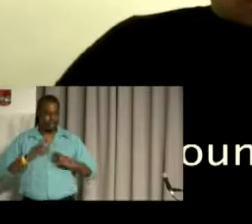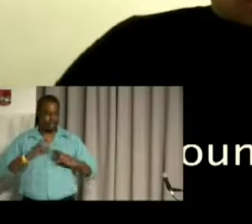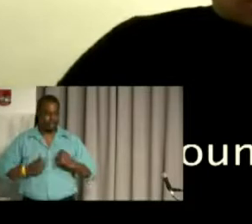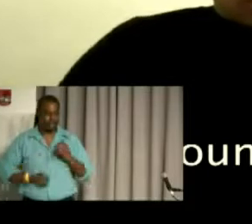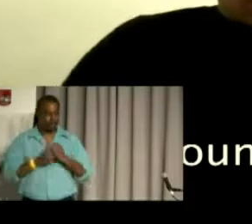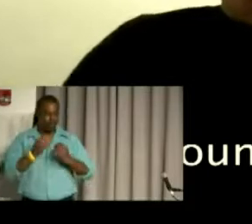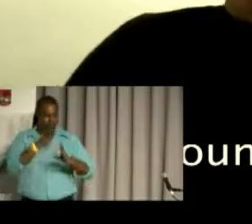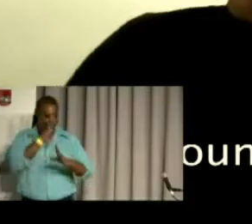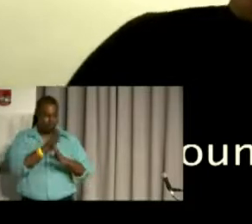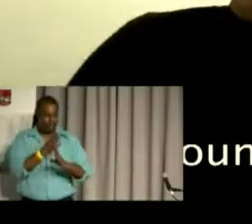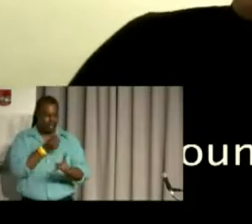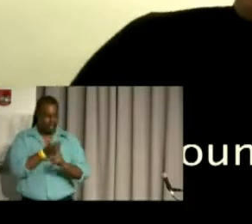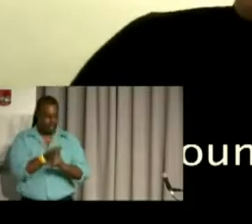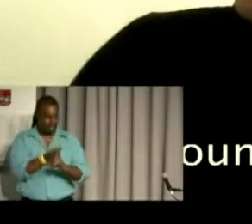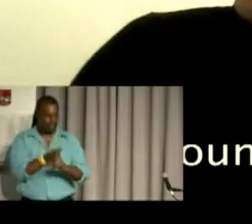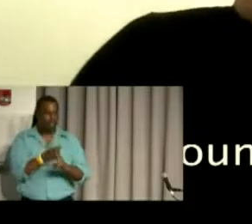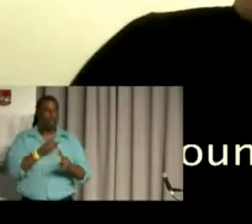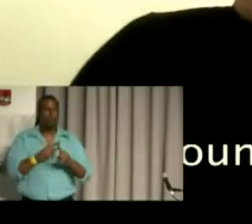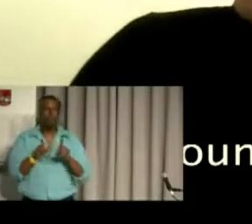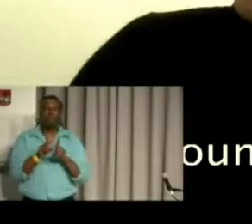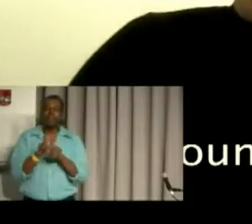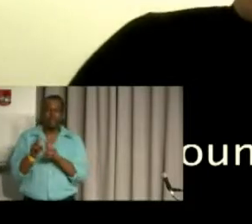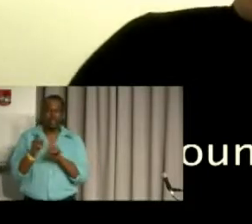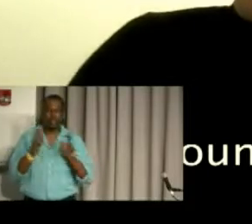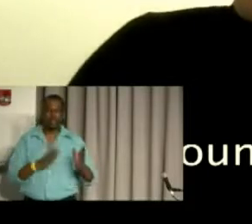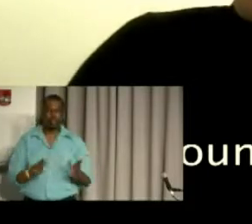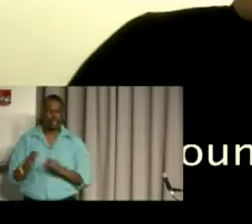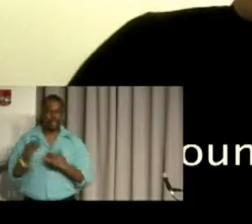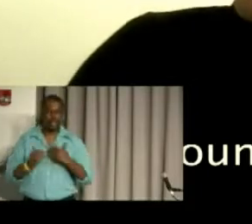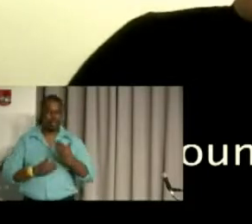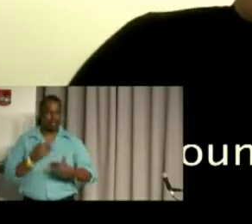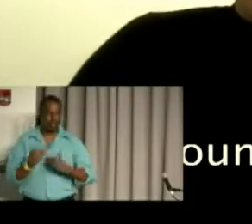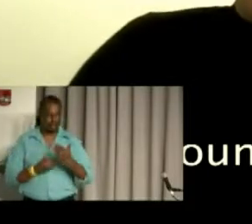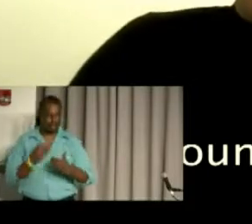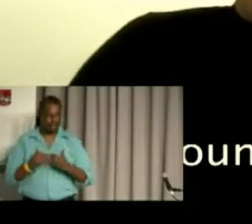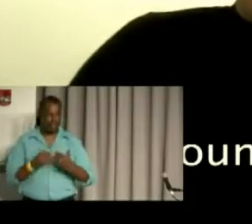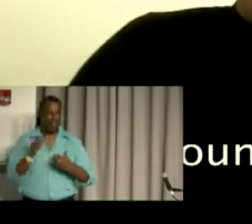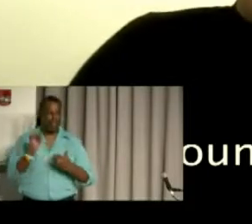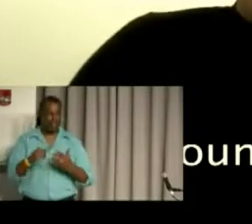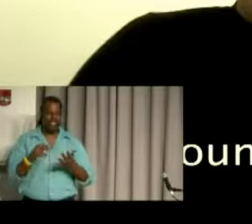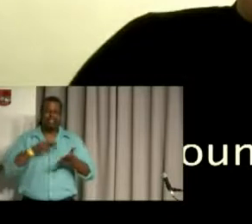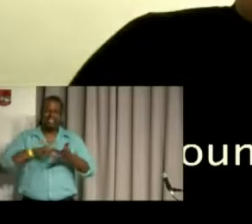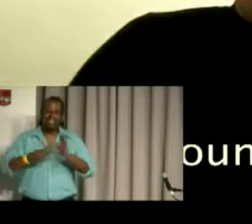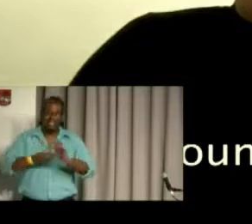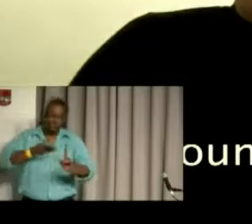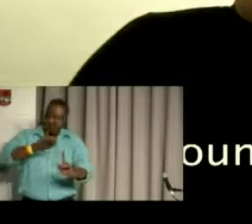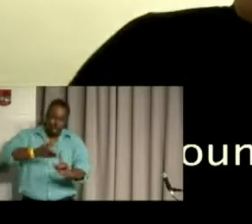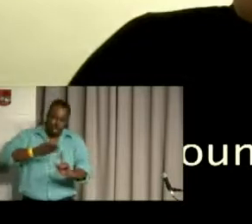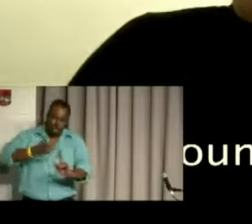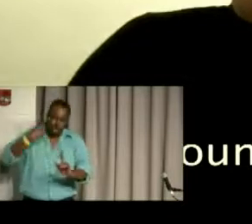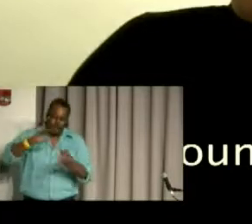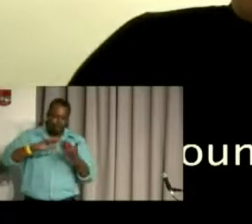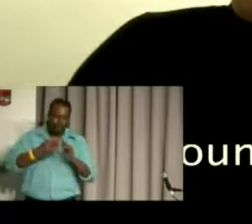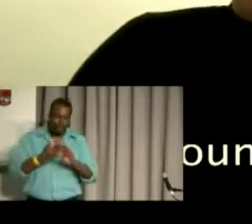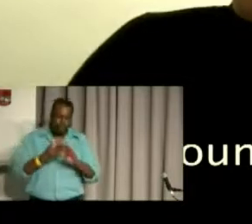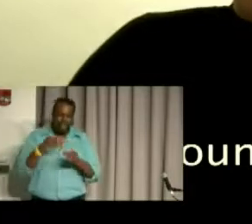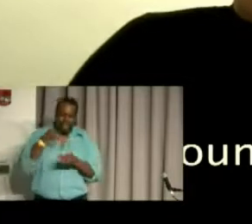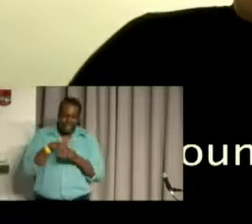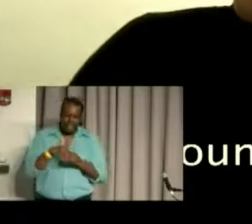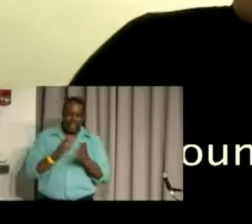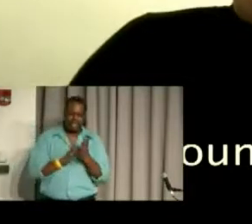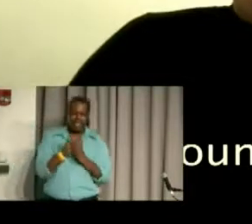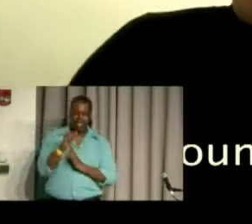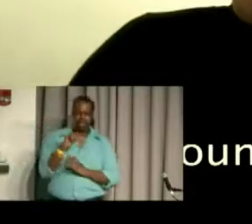would you argue that this planning process that constitutes the intentional targeting of communities in Cancer